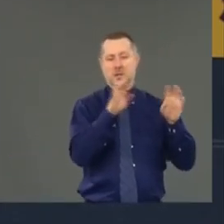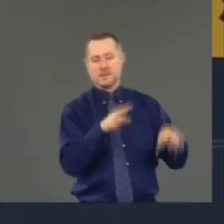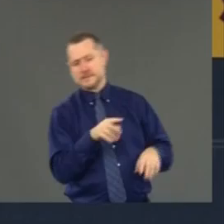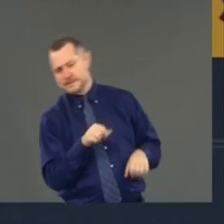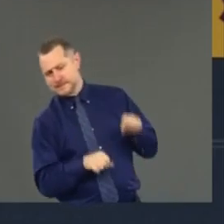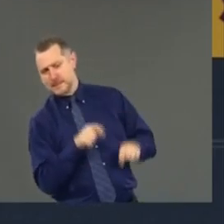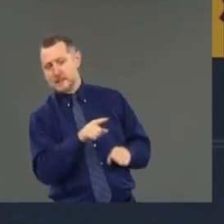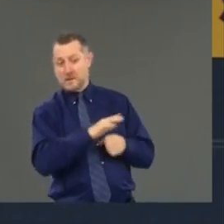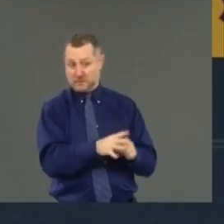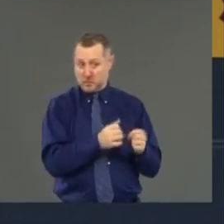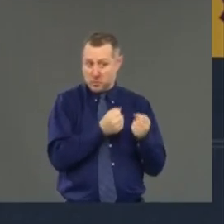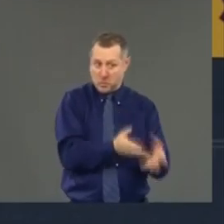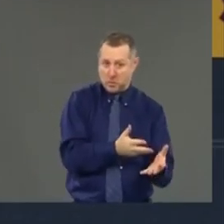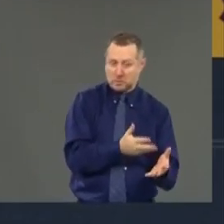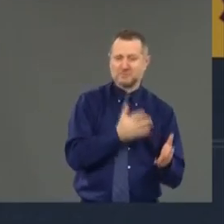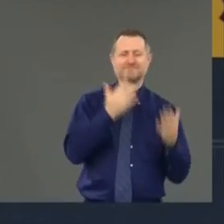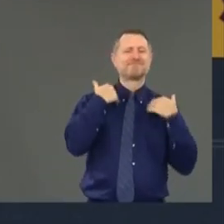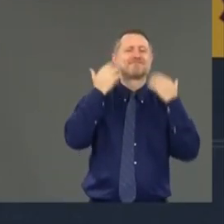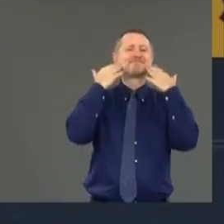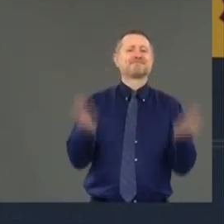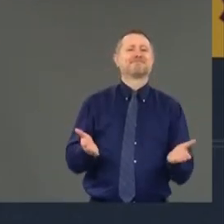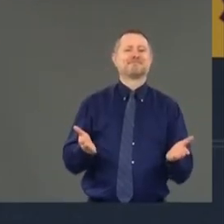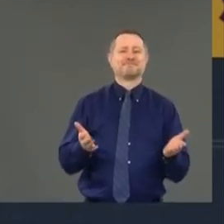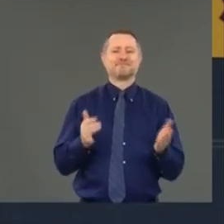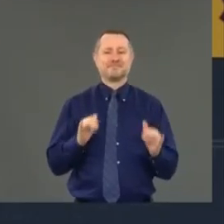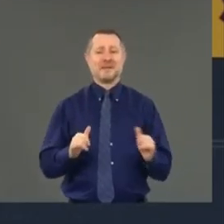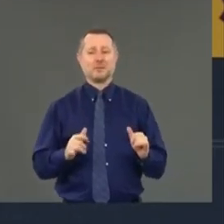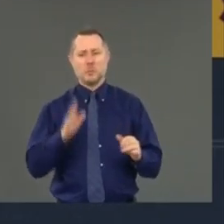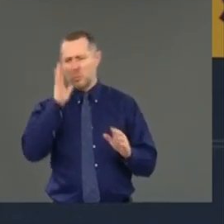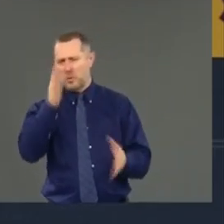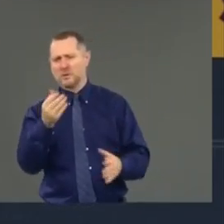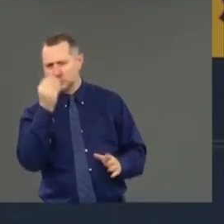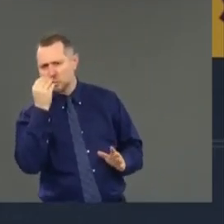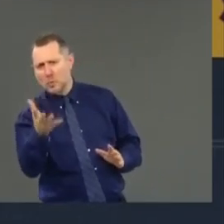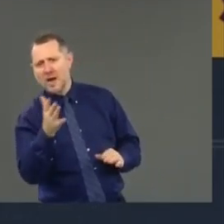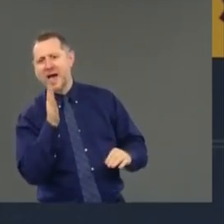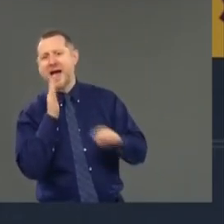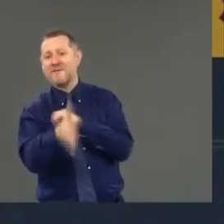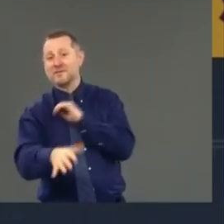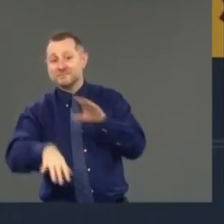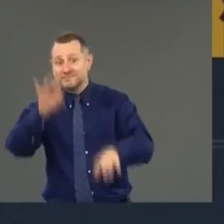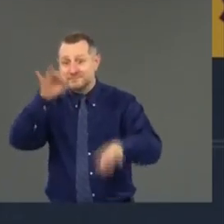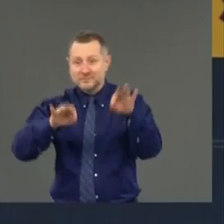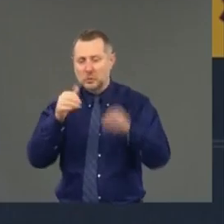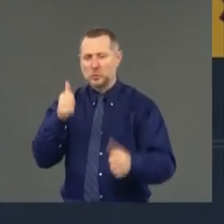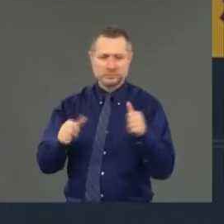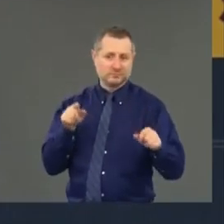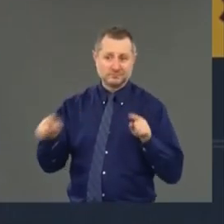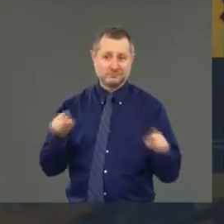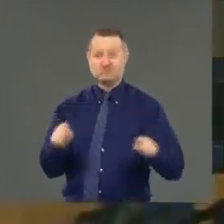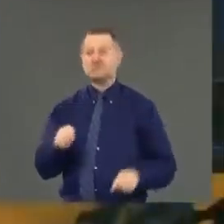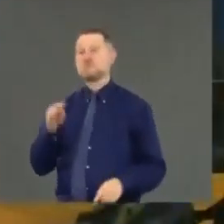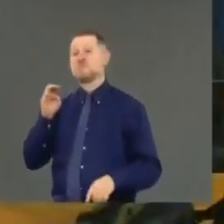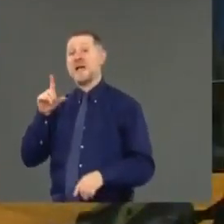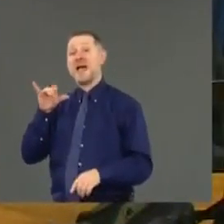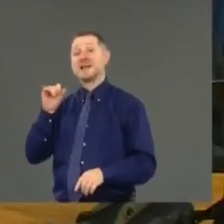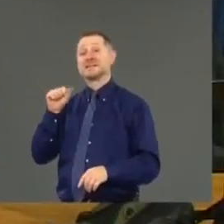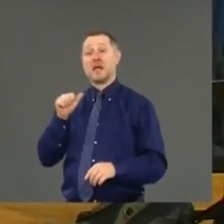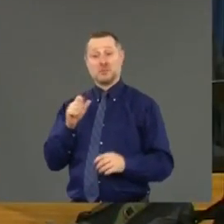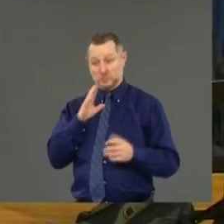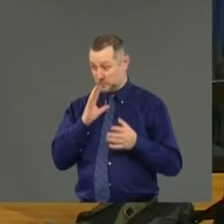tell you when we find out. That's probable. So they're two different numbers. Do you know, Melissa, on our count, which one